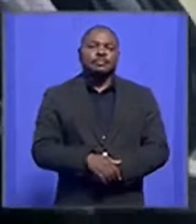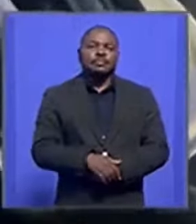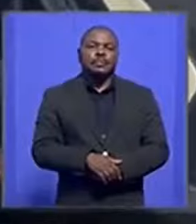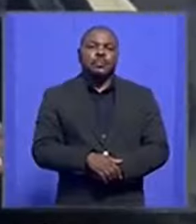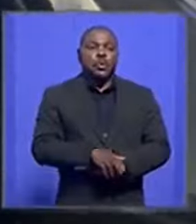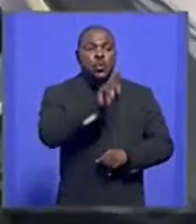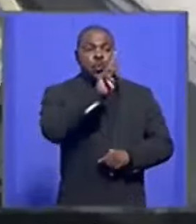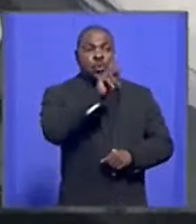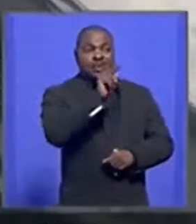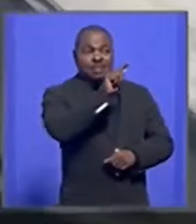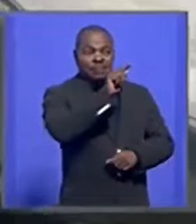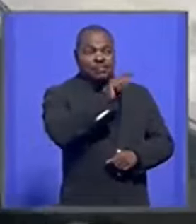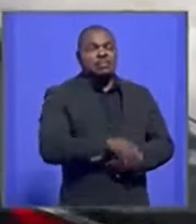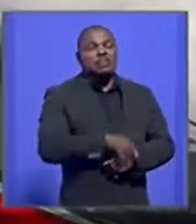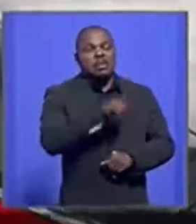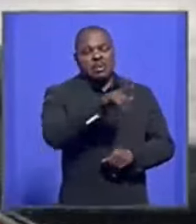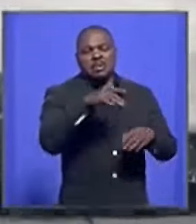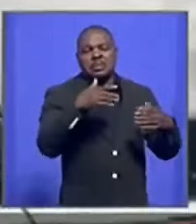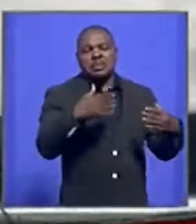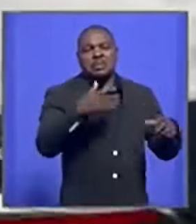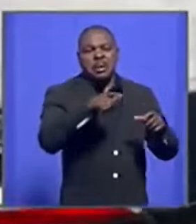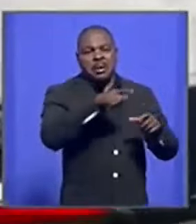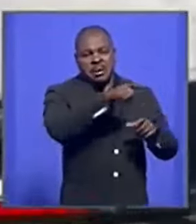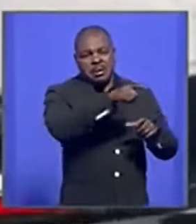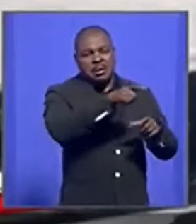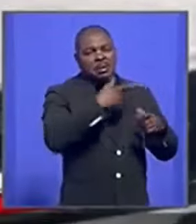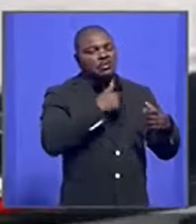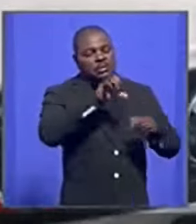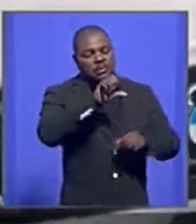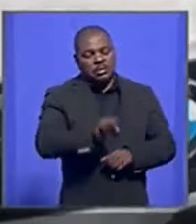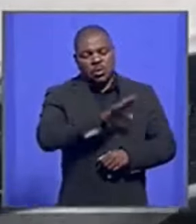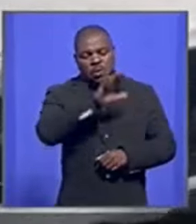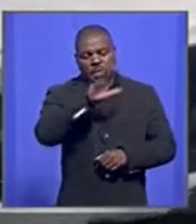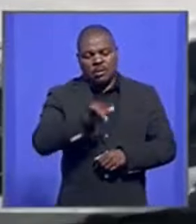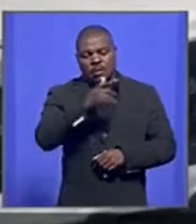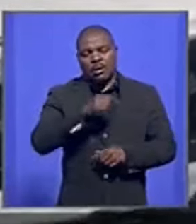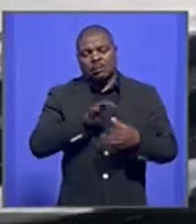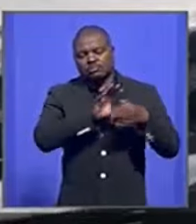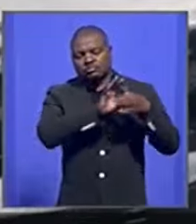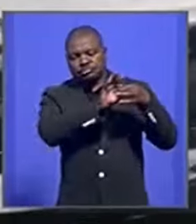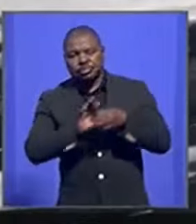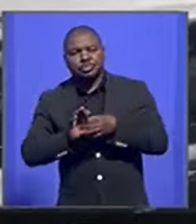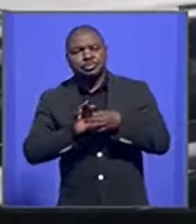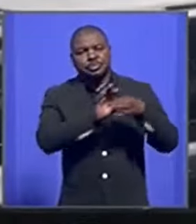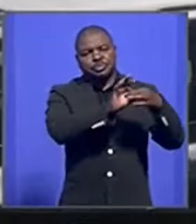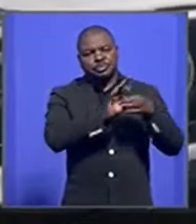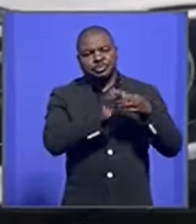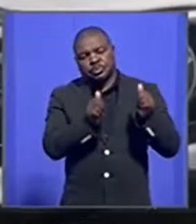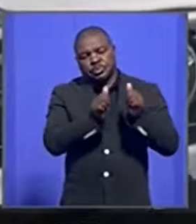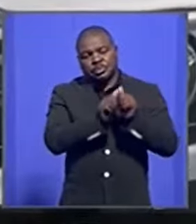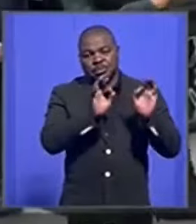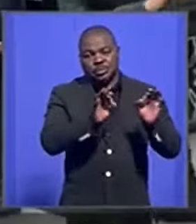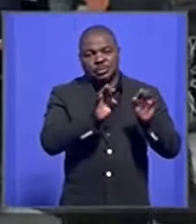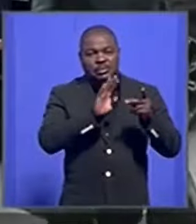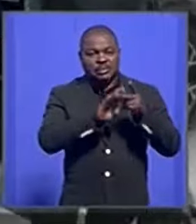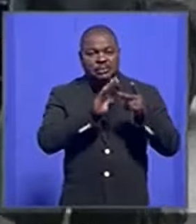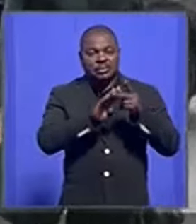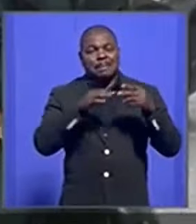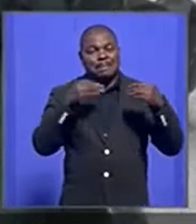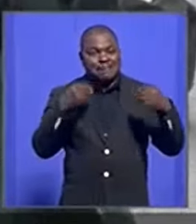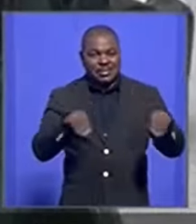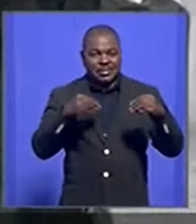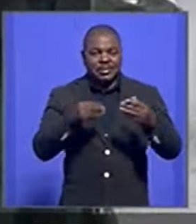United Kingdom ke e nngwe ya dinaga tse di nang le dikgolagano tsa maphata mabedi le Aforika Borwa, segolo thata mo mererong ya